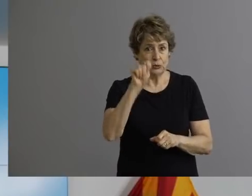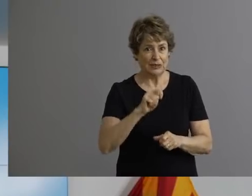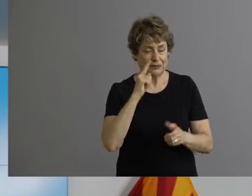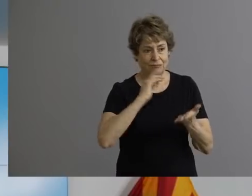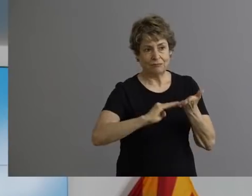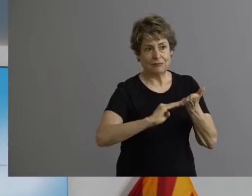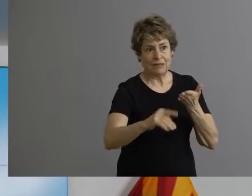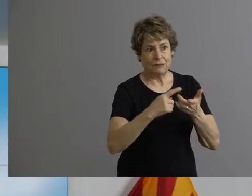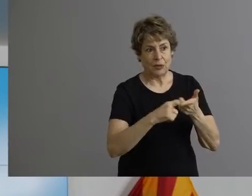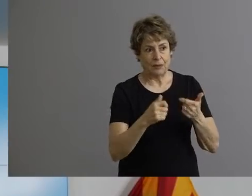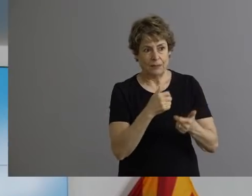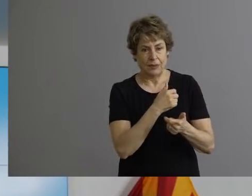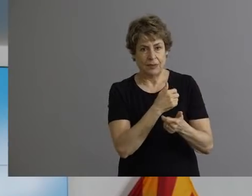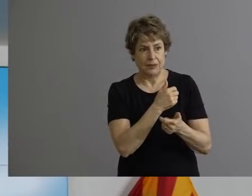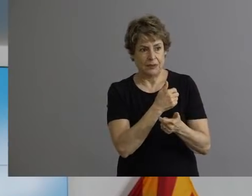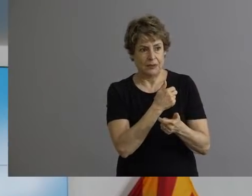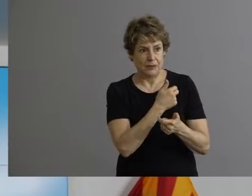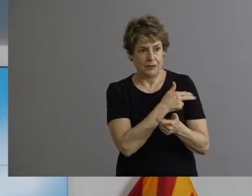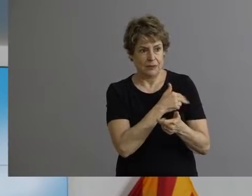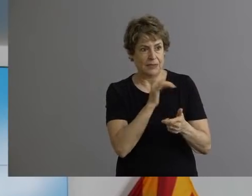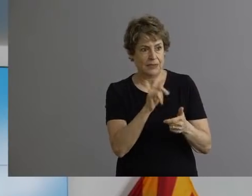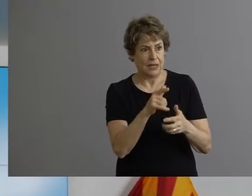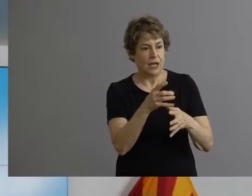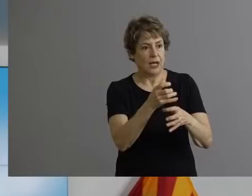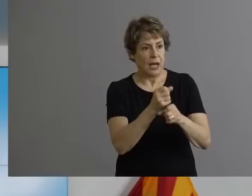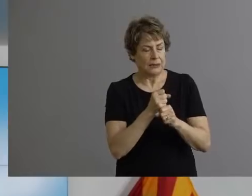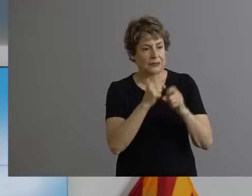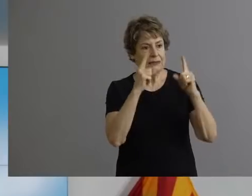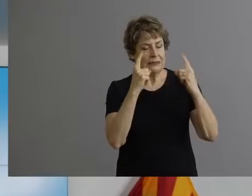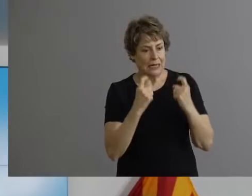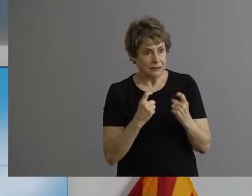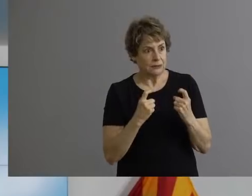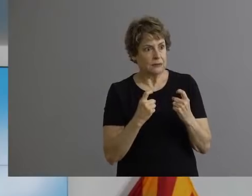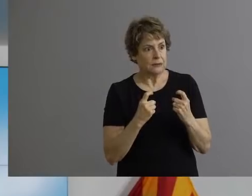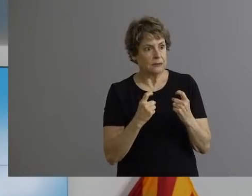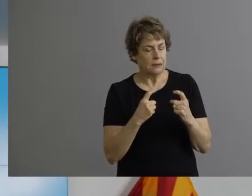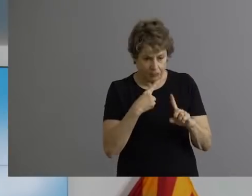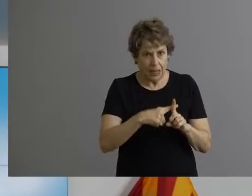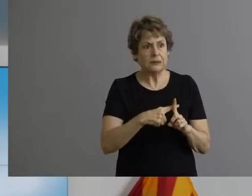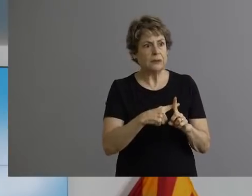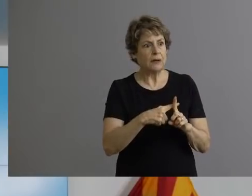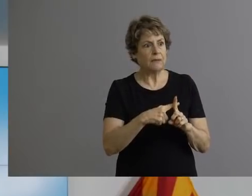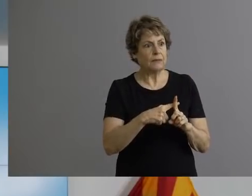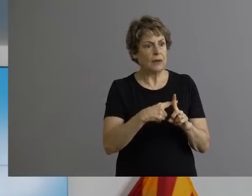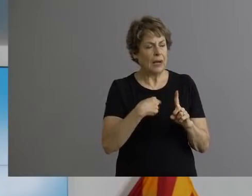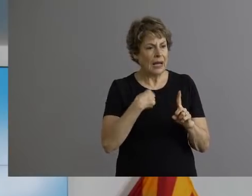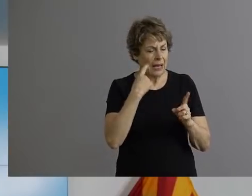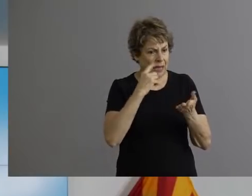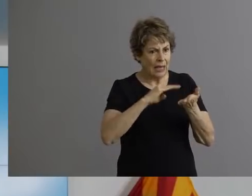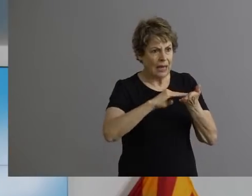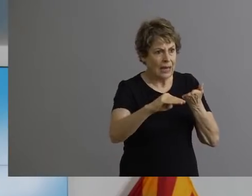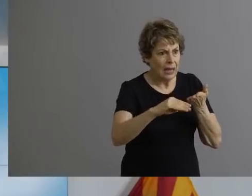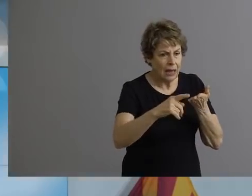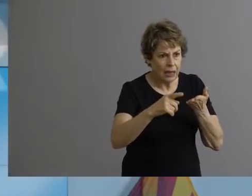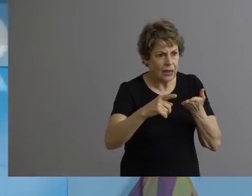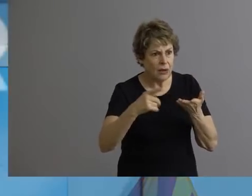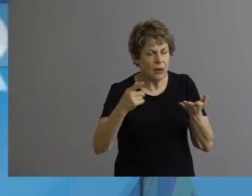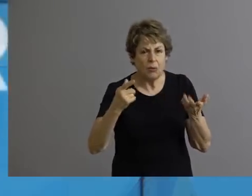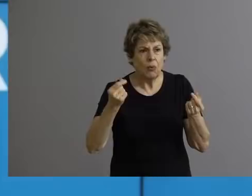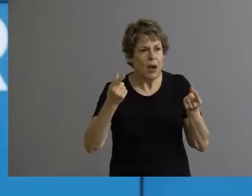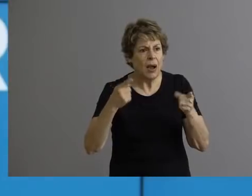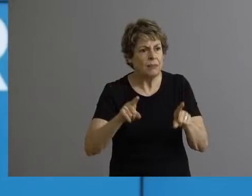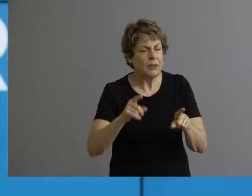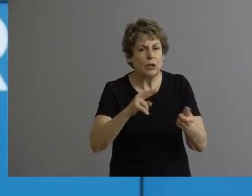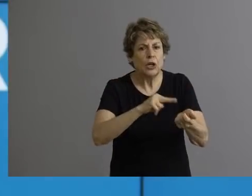I was wondering, where are we at with that effort to have nursing home staff and residents tested in Arizona? Thank you, Hannah.